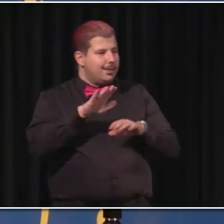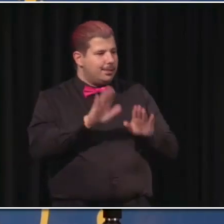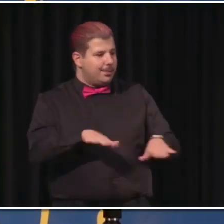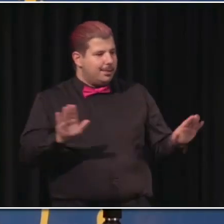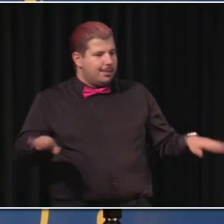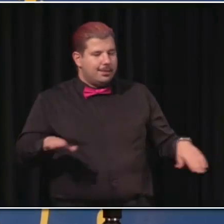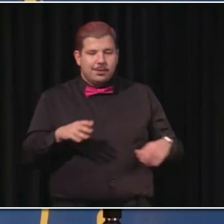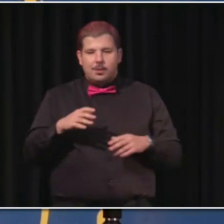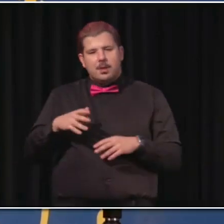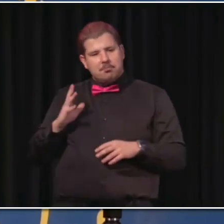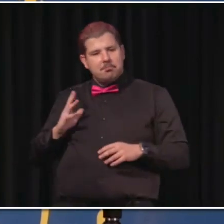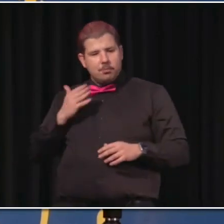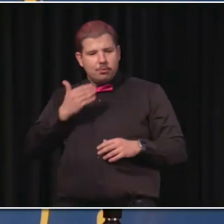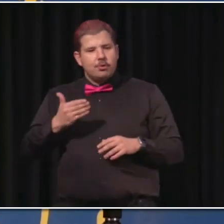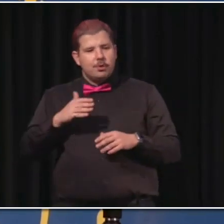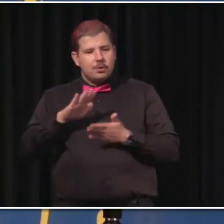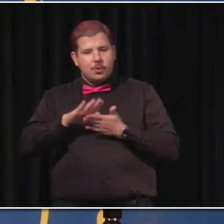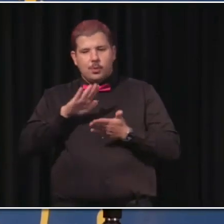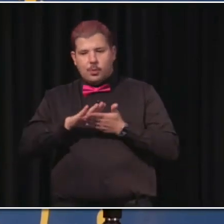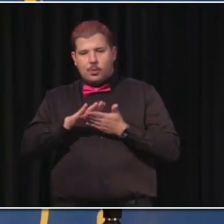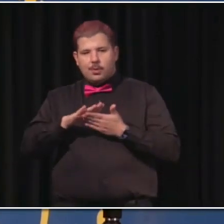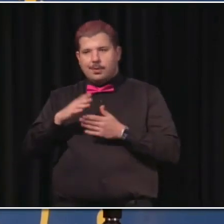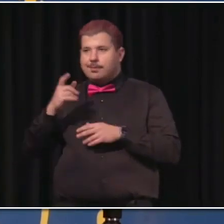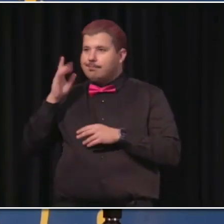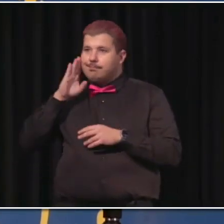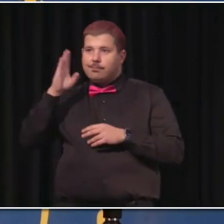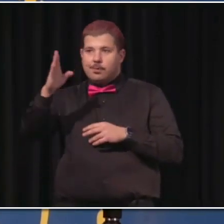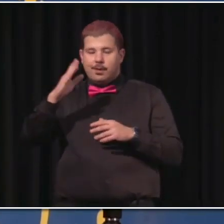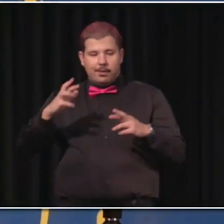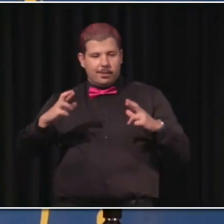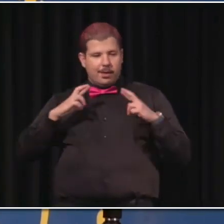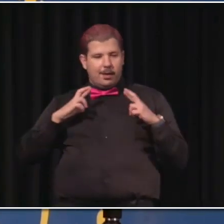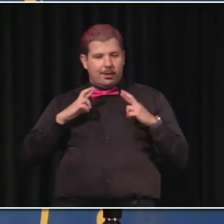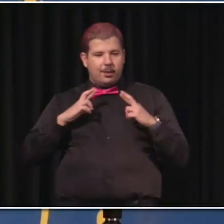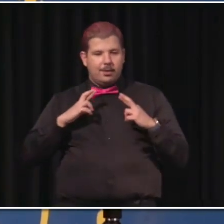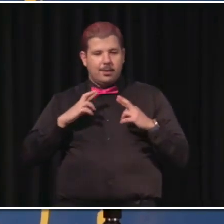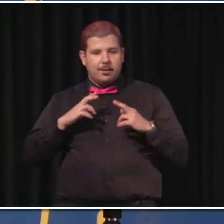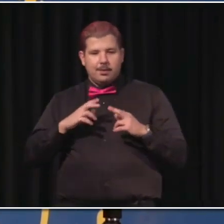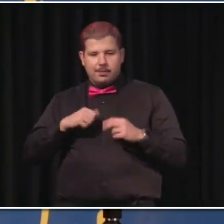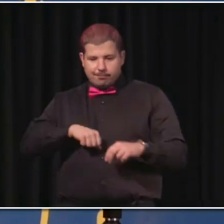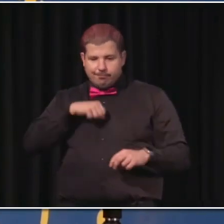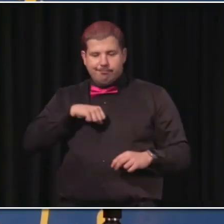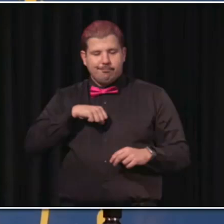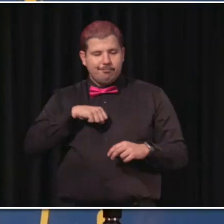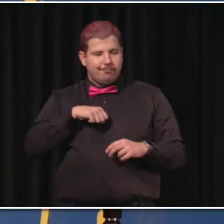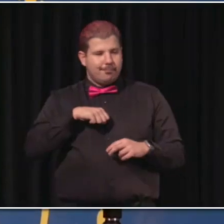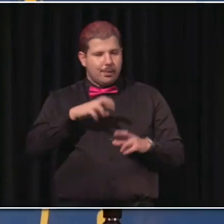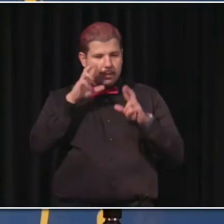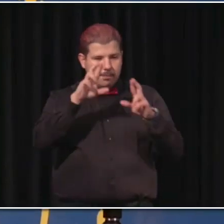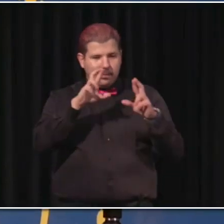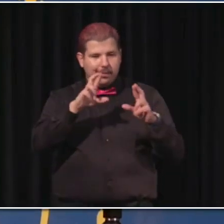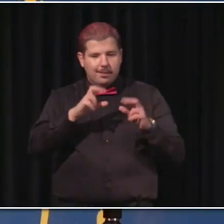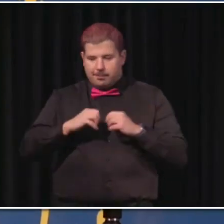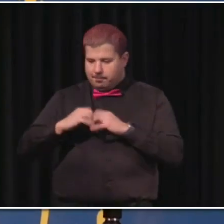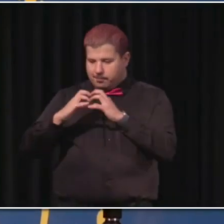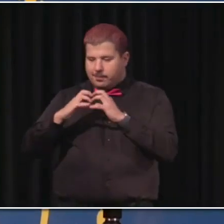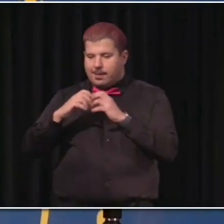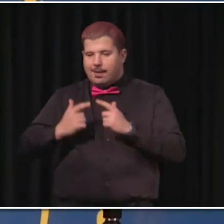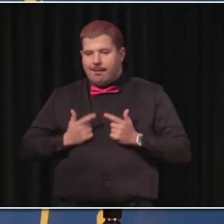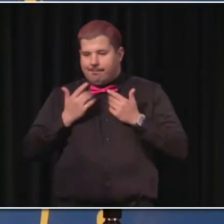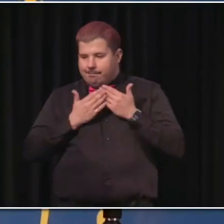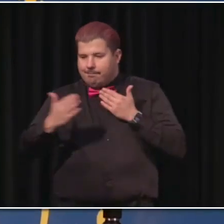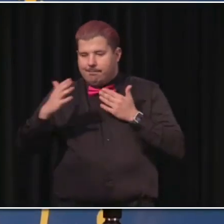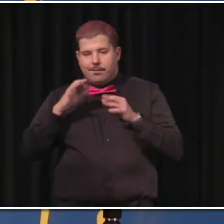school and someday retire with dignity and security and build a better life for your family.